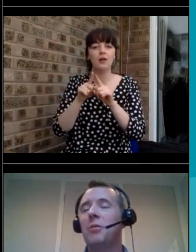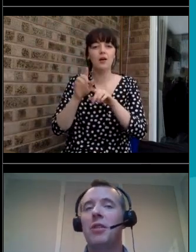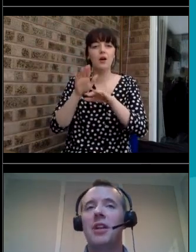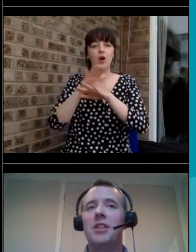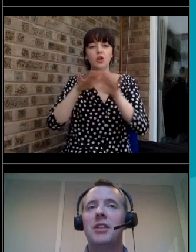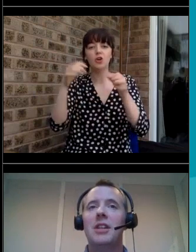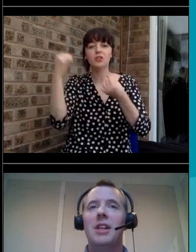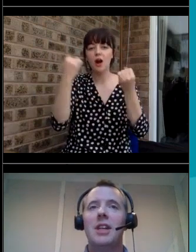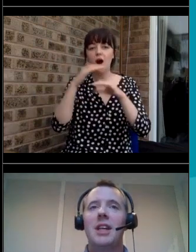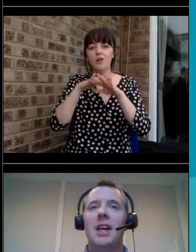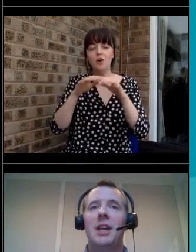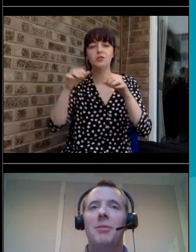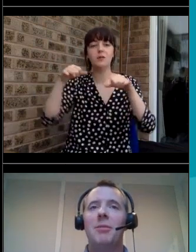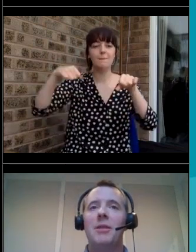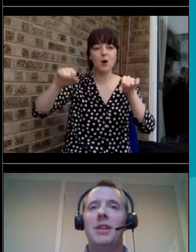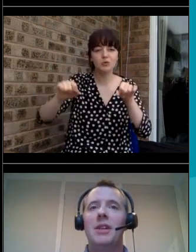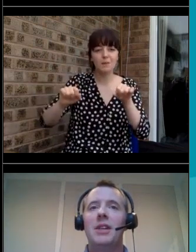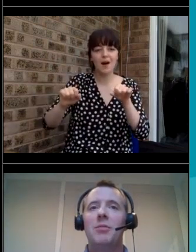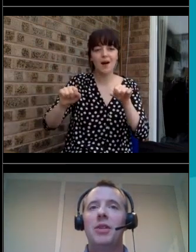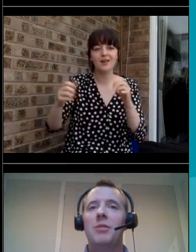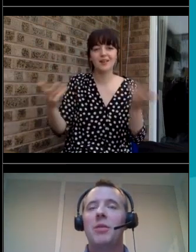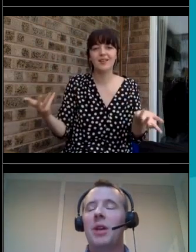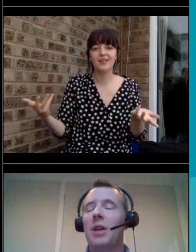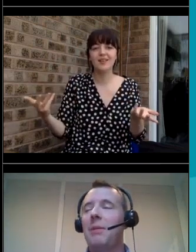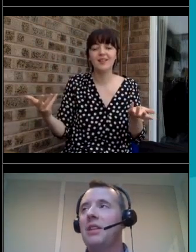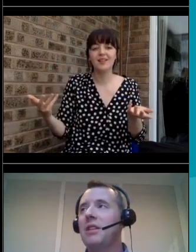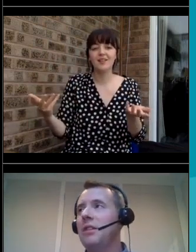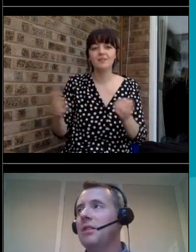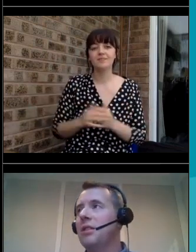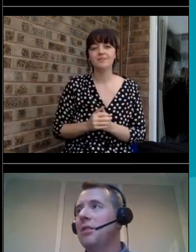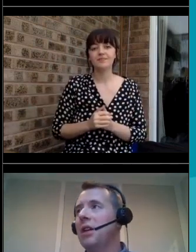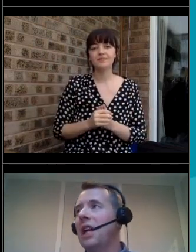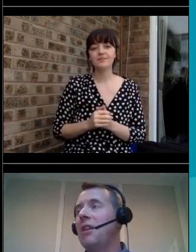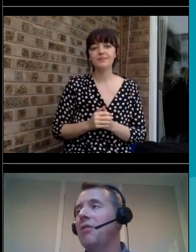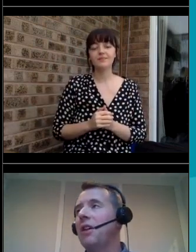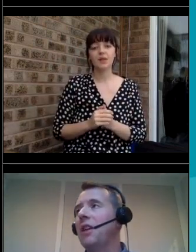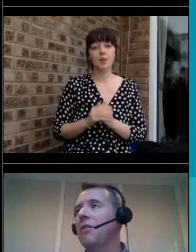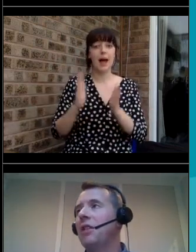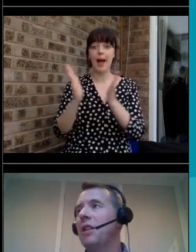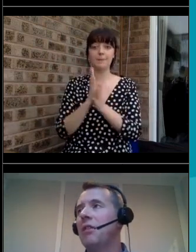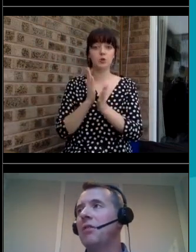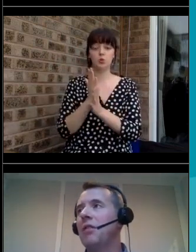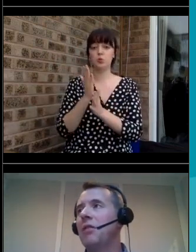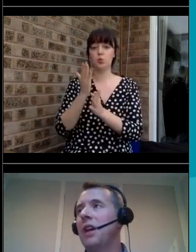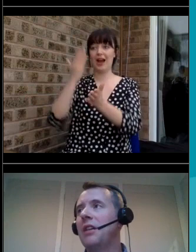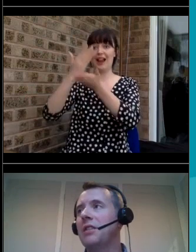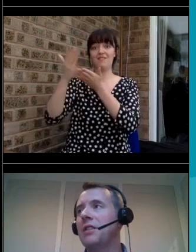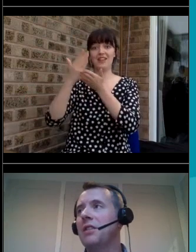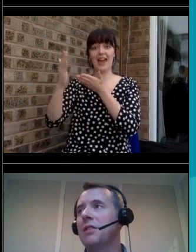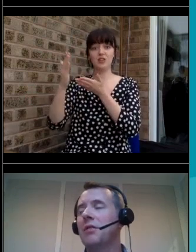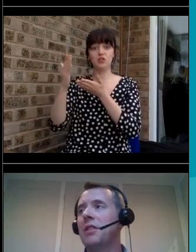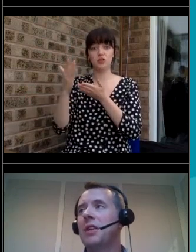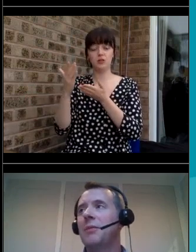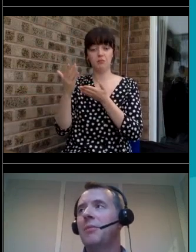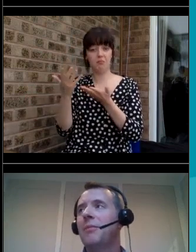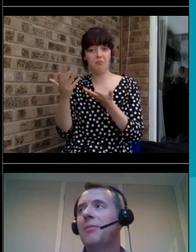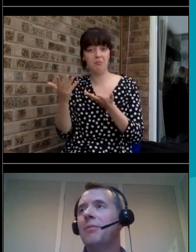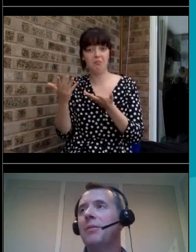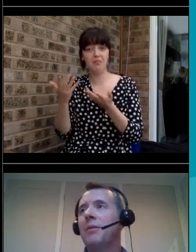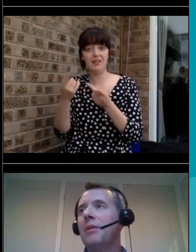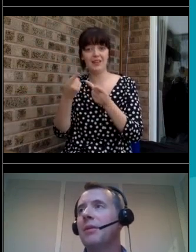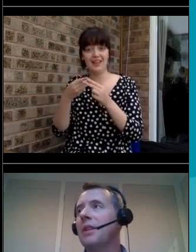not a road bridge. But happy to clarify that further if that answer is not